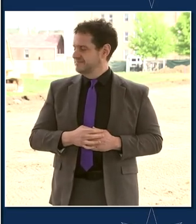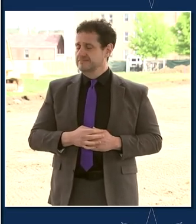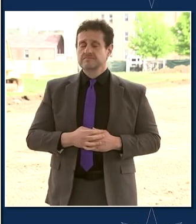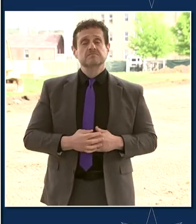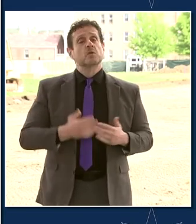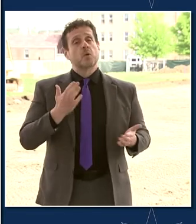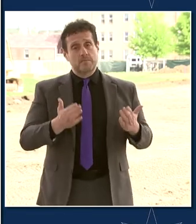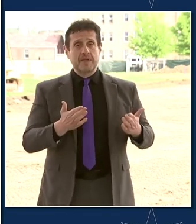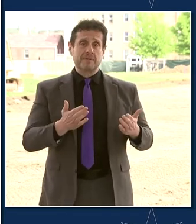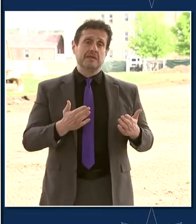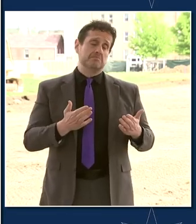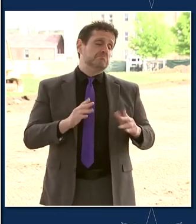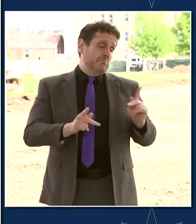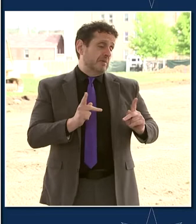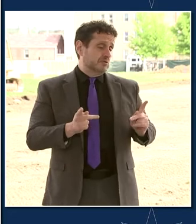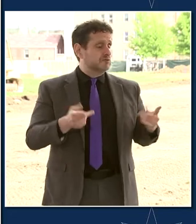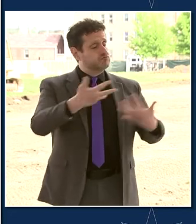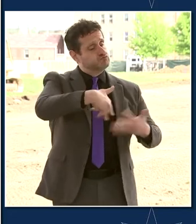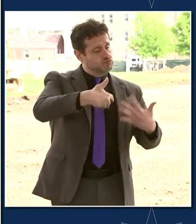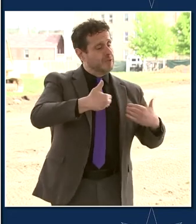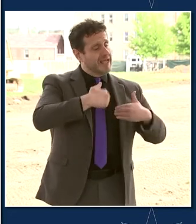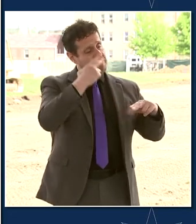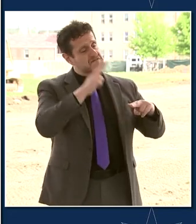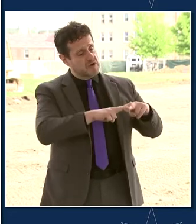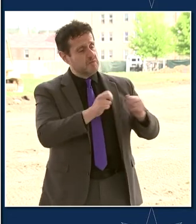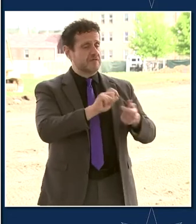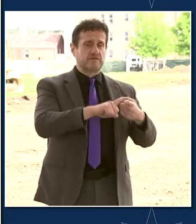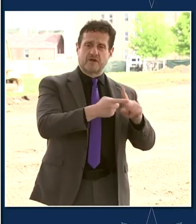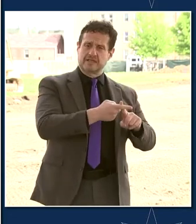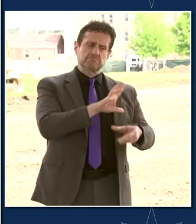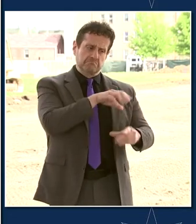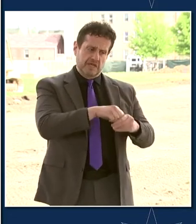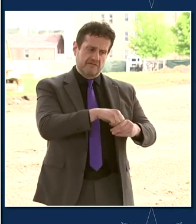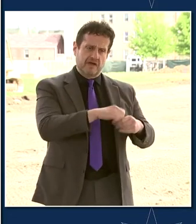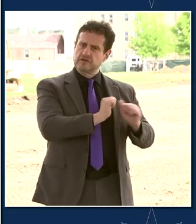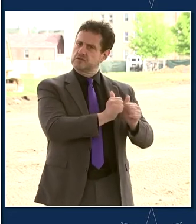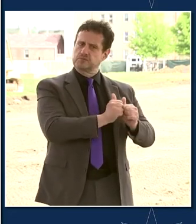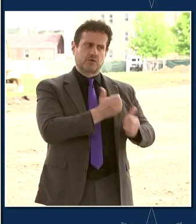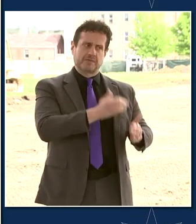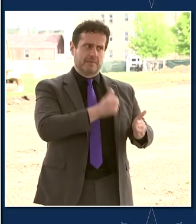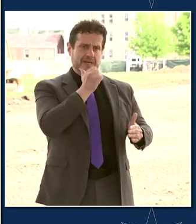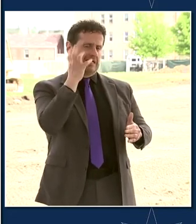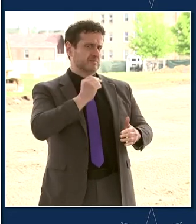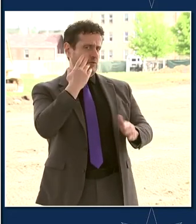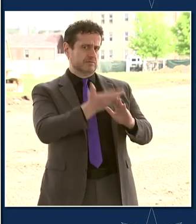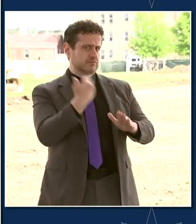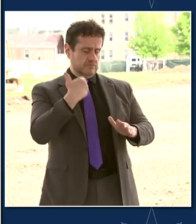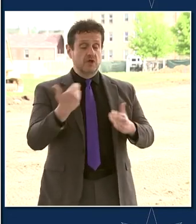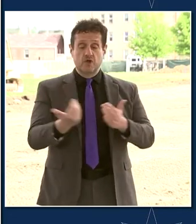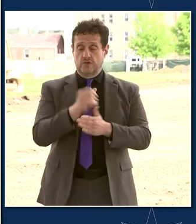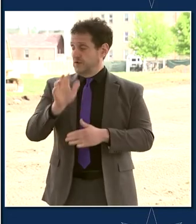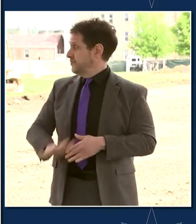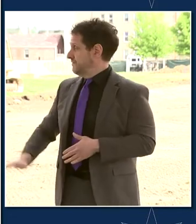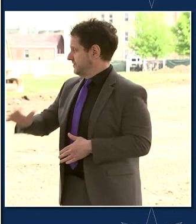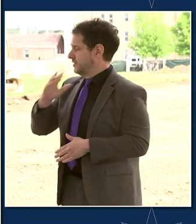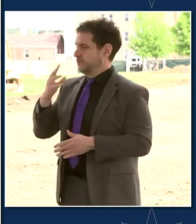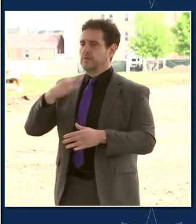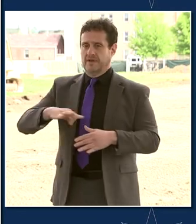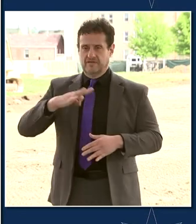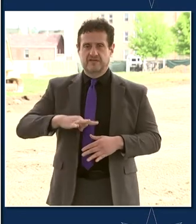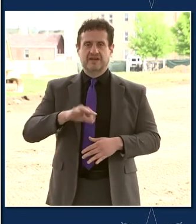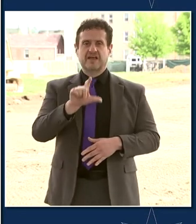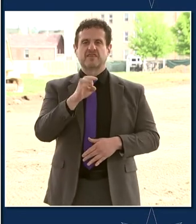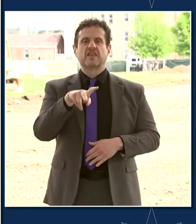simply have fun with their friends, engaging in a sport that they wouldn't usually. Not to mention that the new field will also benefit the Little Village community in